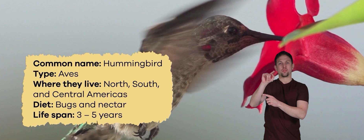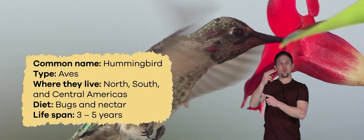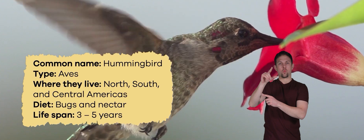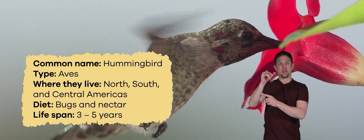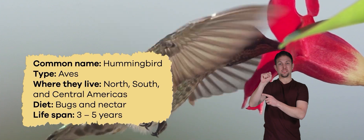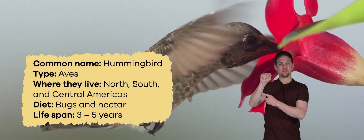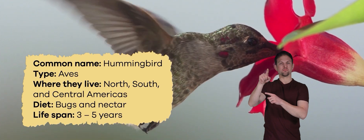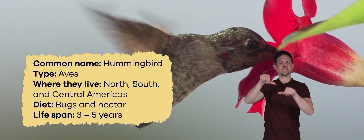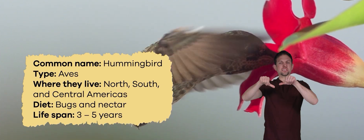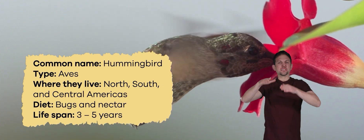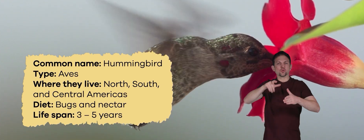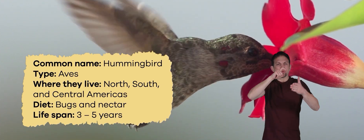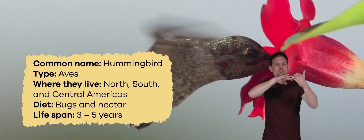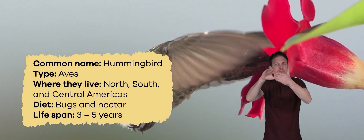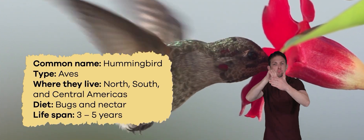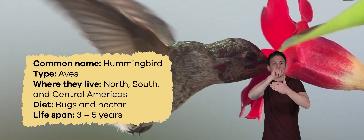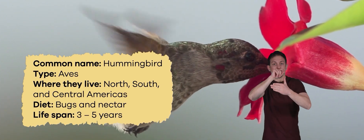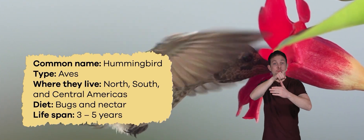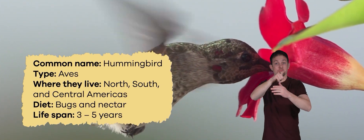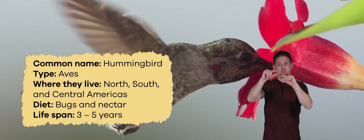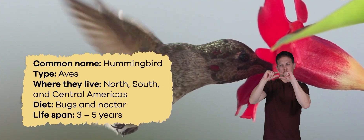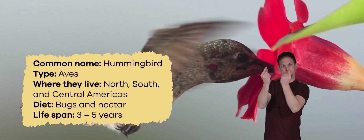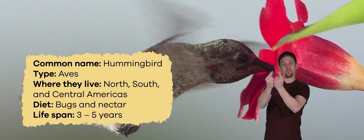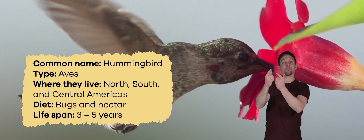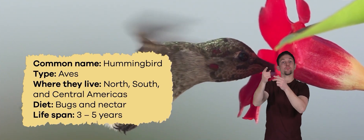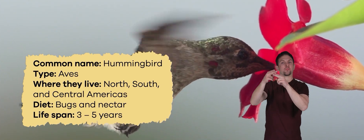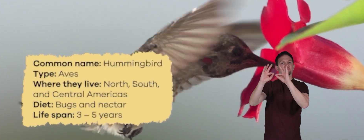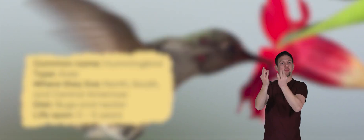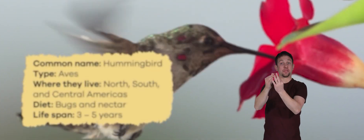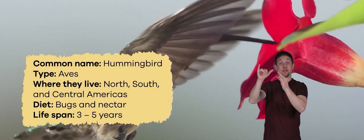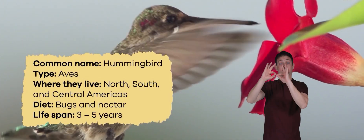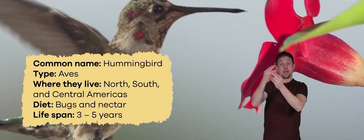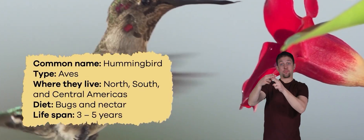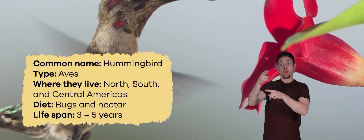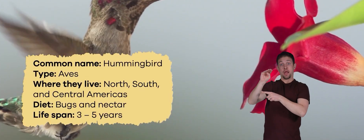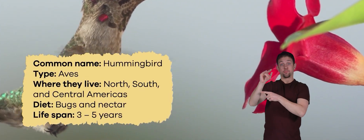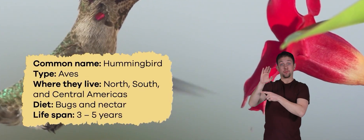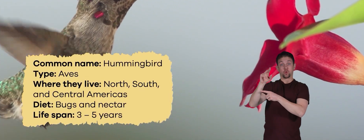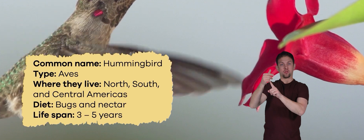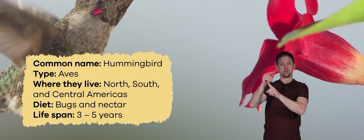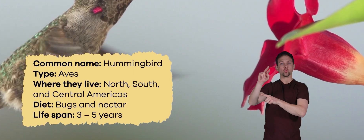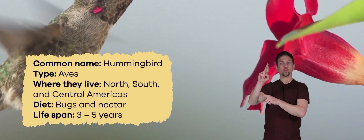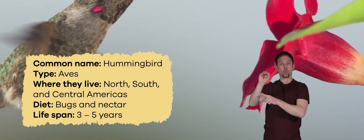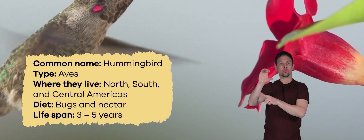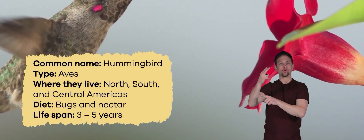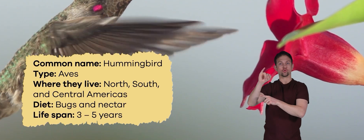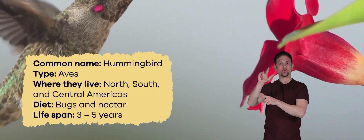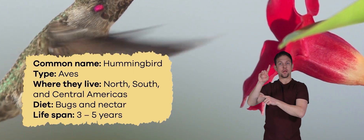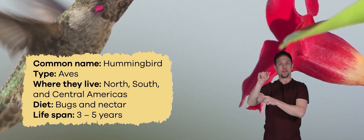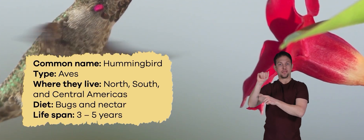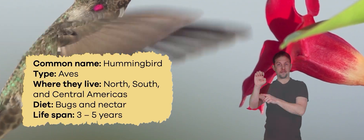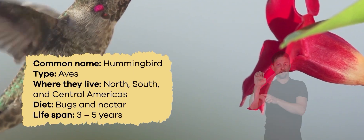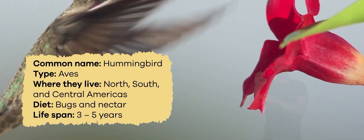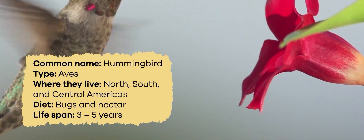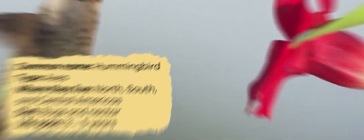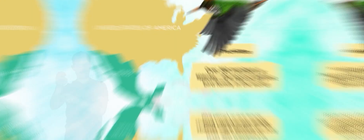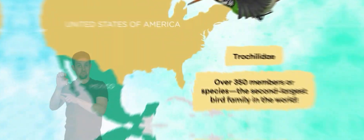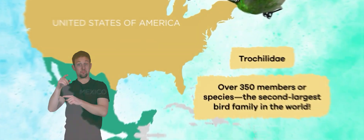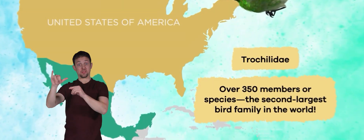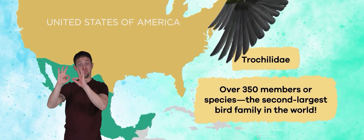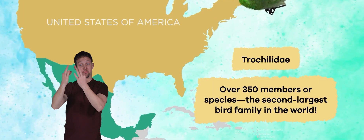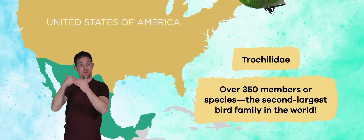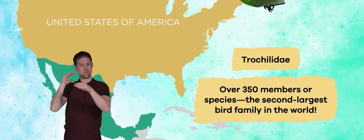Orenthologists are scientists who study birds, and they group them into families. The family name for hummingbird is the Trachilidae.